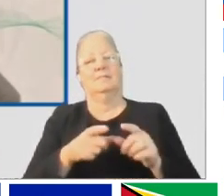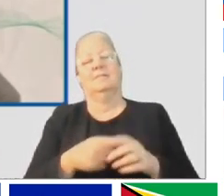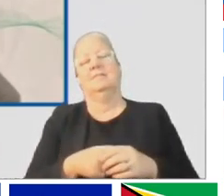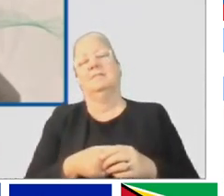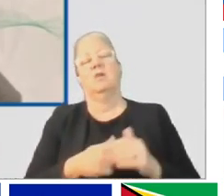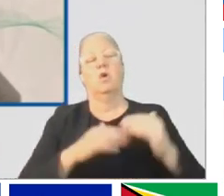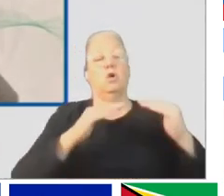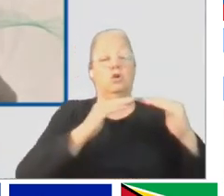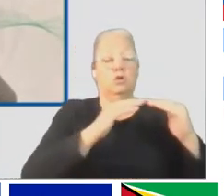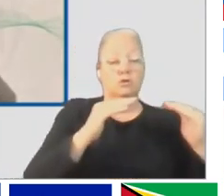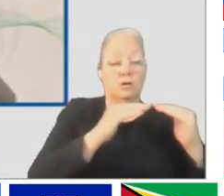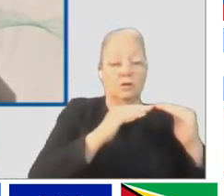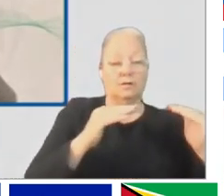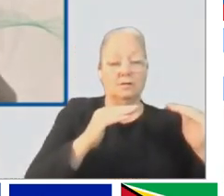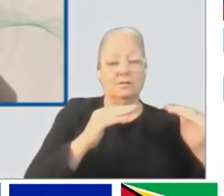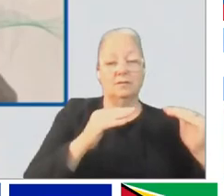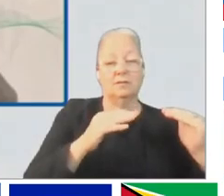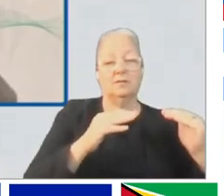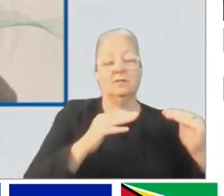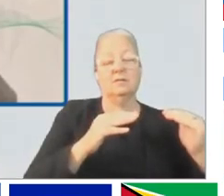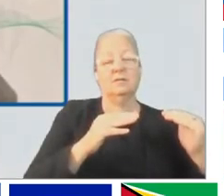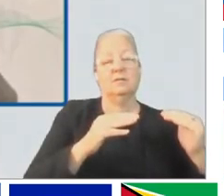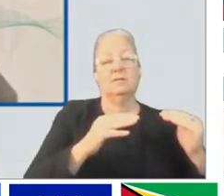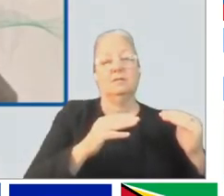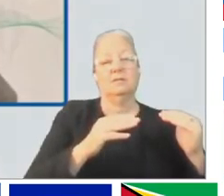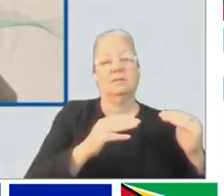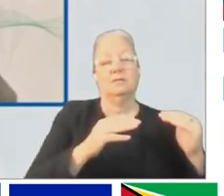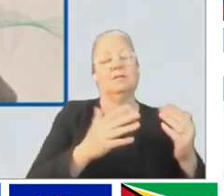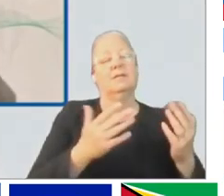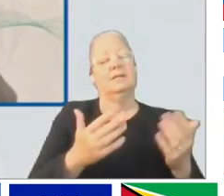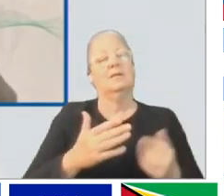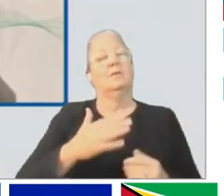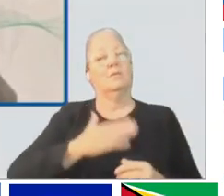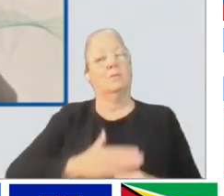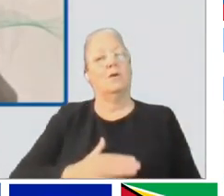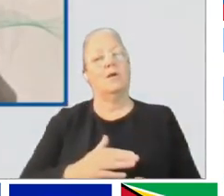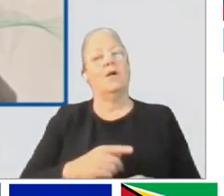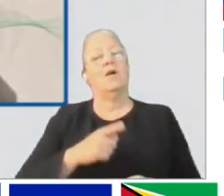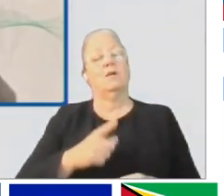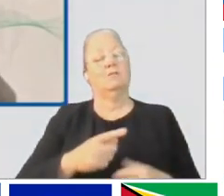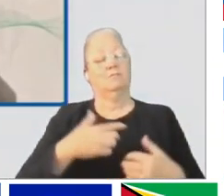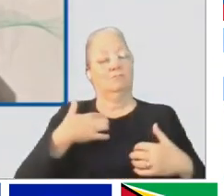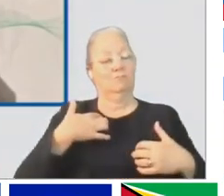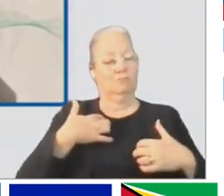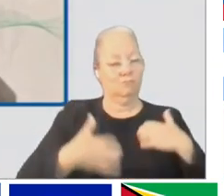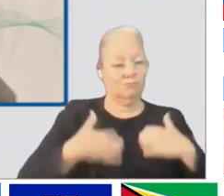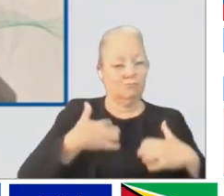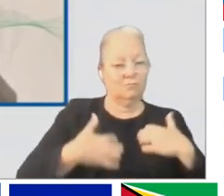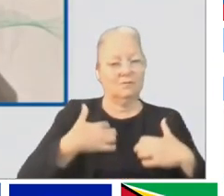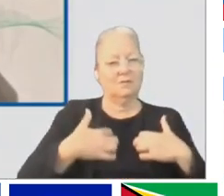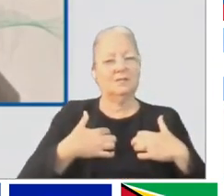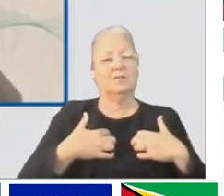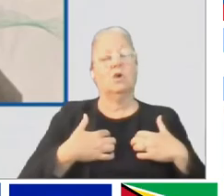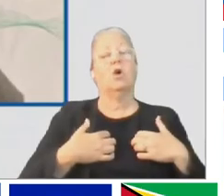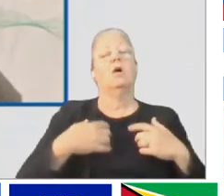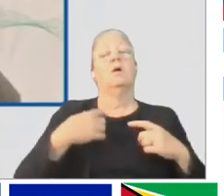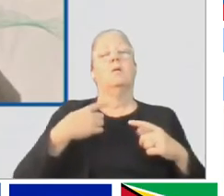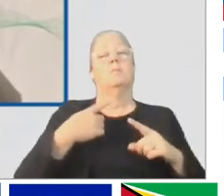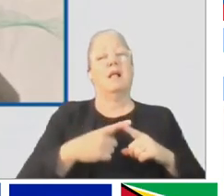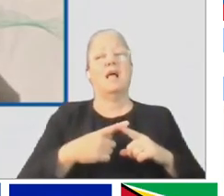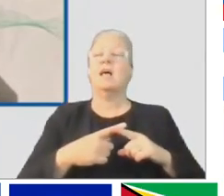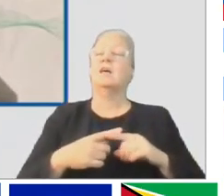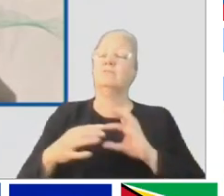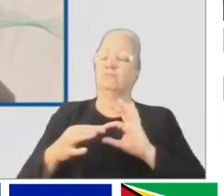are of mutual interest and of mutual benefit to both organizations. And I